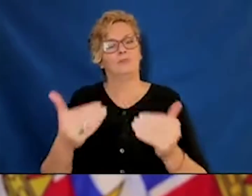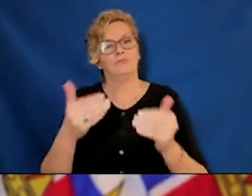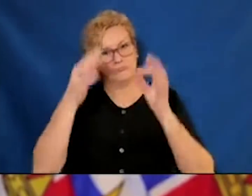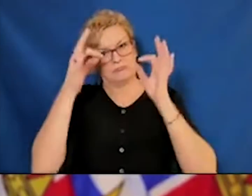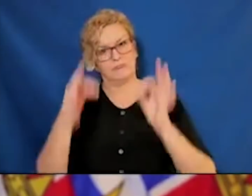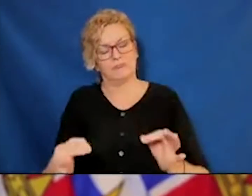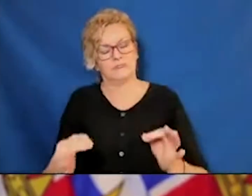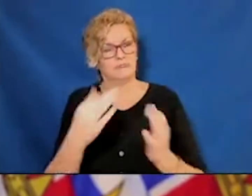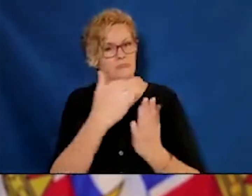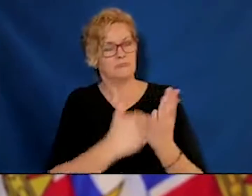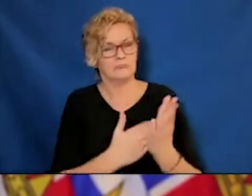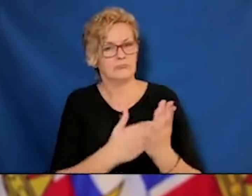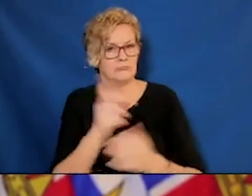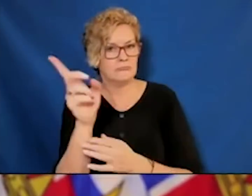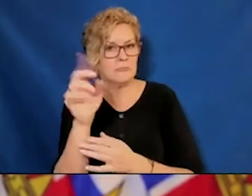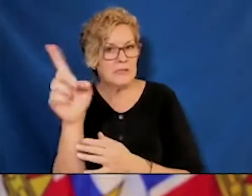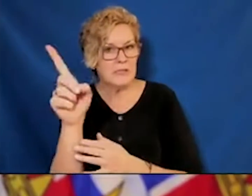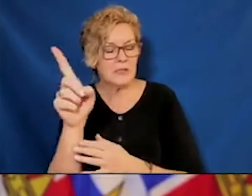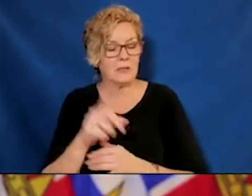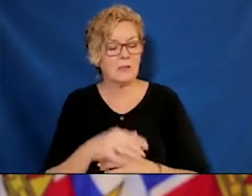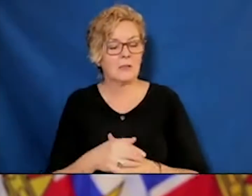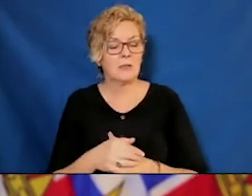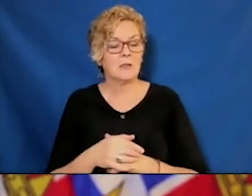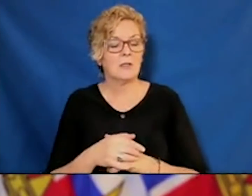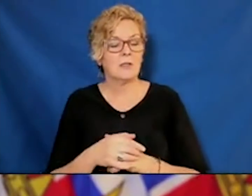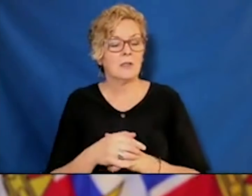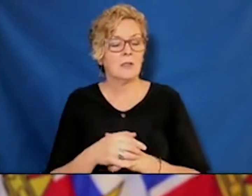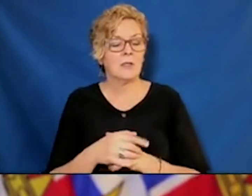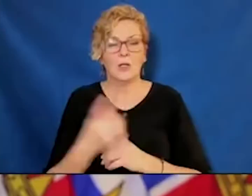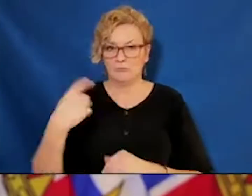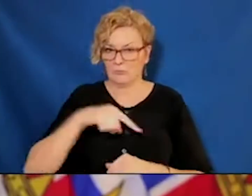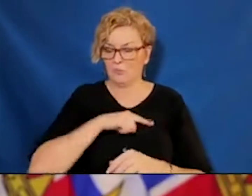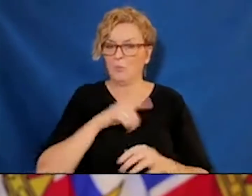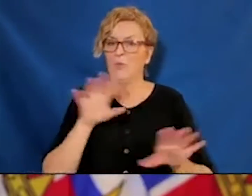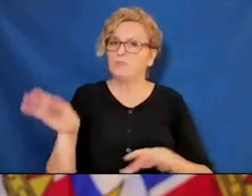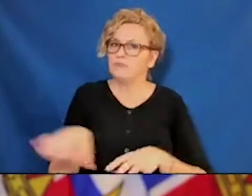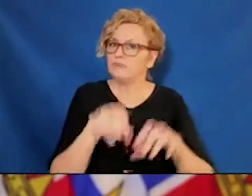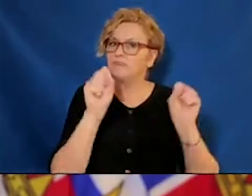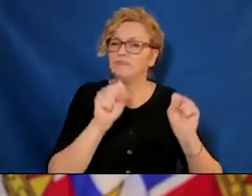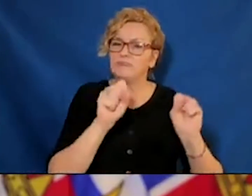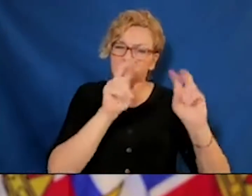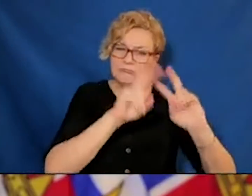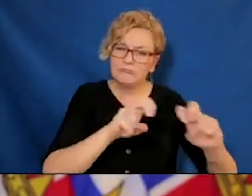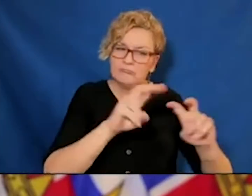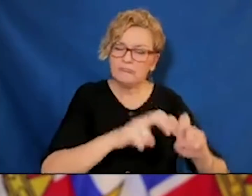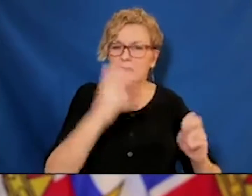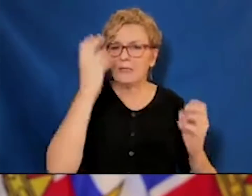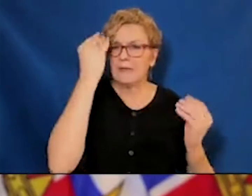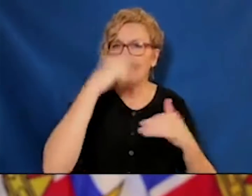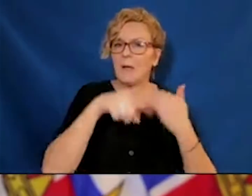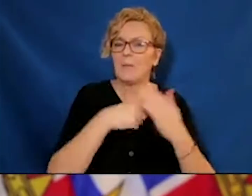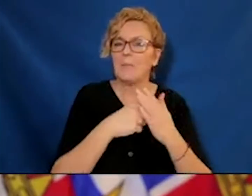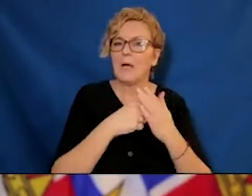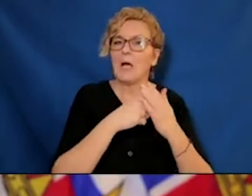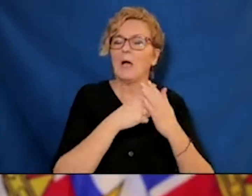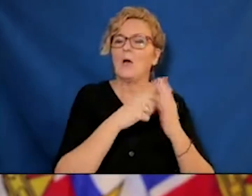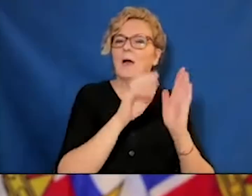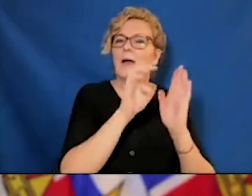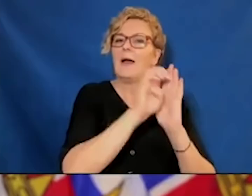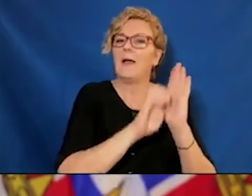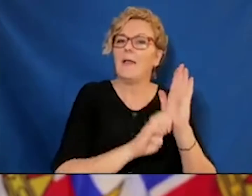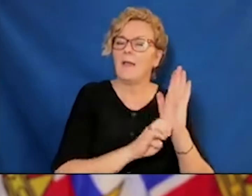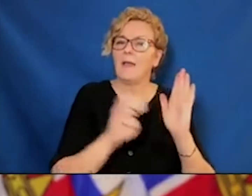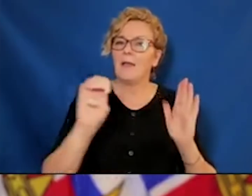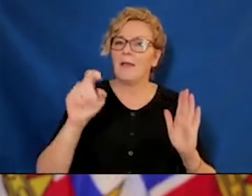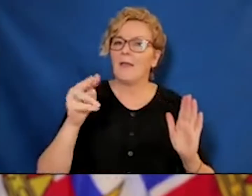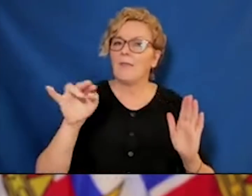of these processes. And we believe this is a reasonable and safe approach in our construct right now of limited supplies